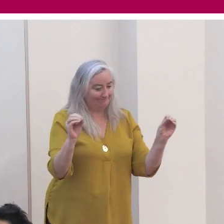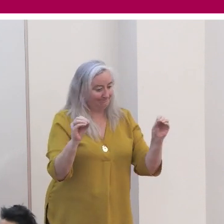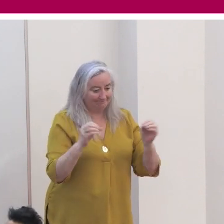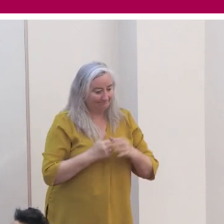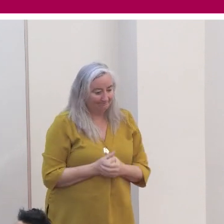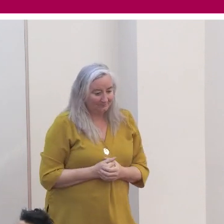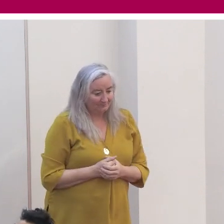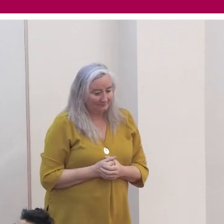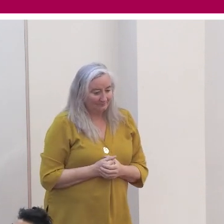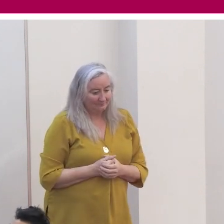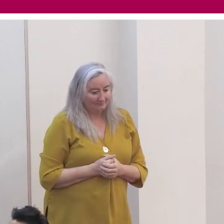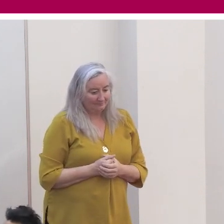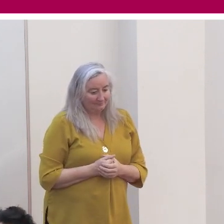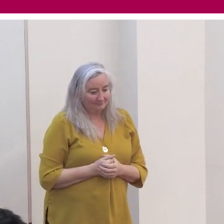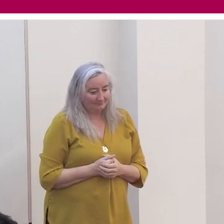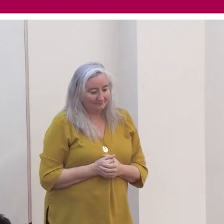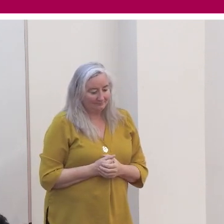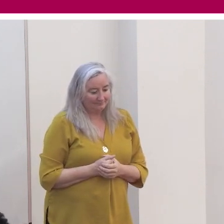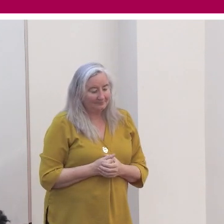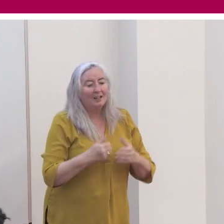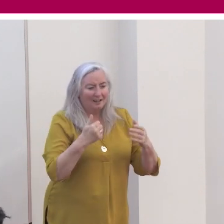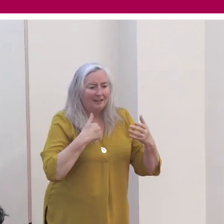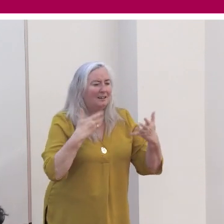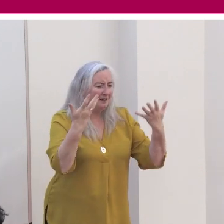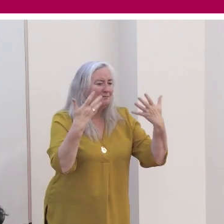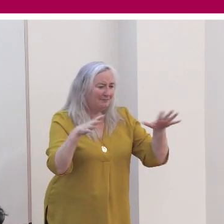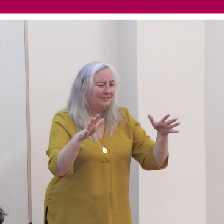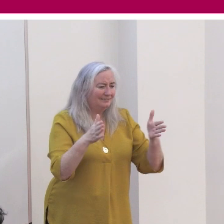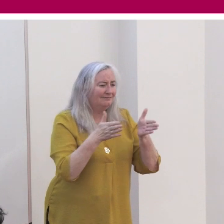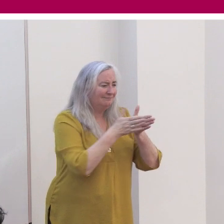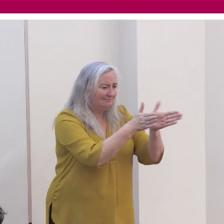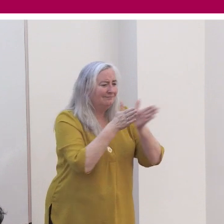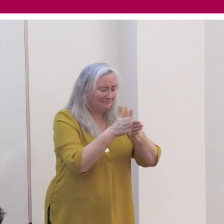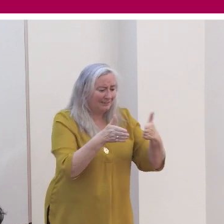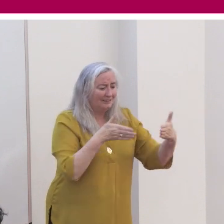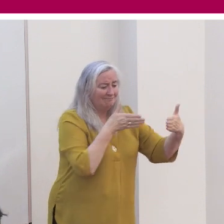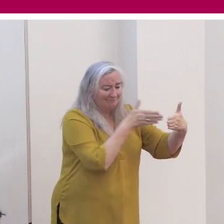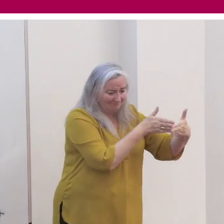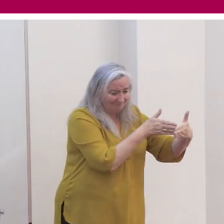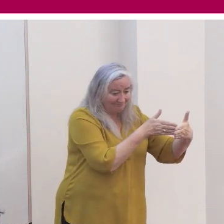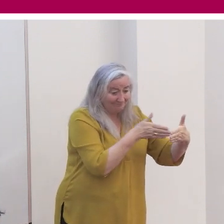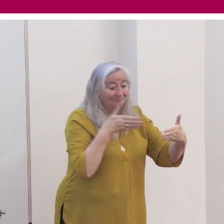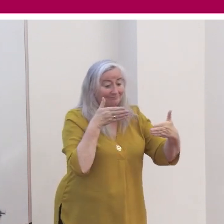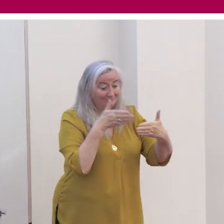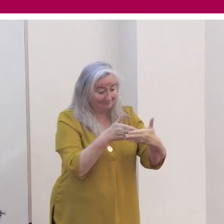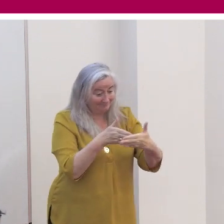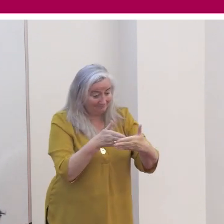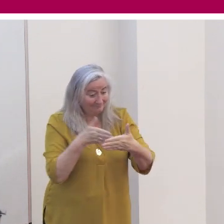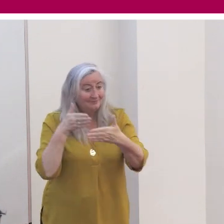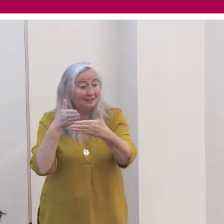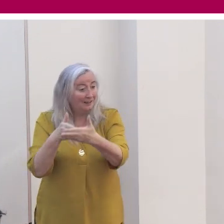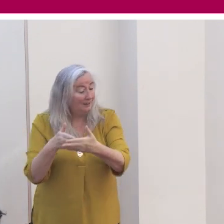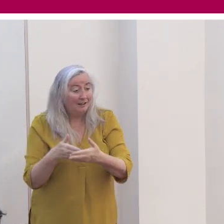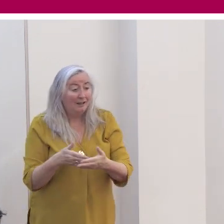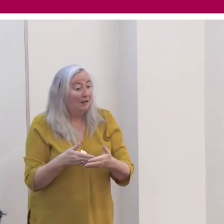Now, if we do want then for criminal justice system for procedural accommodations to be adopted and